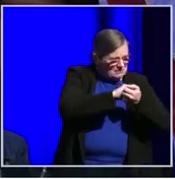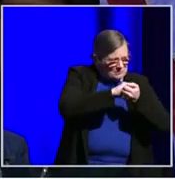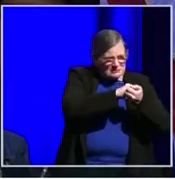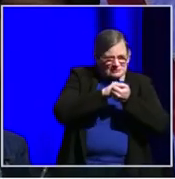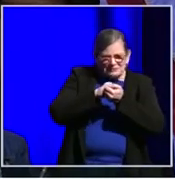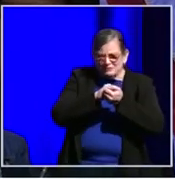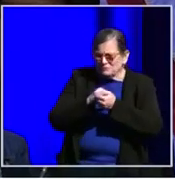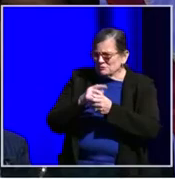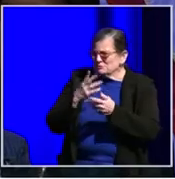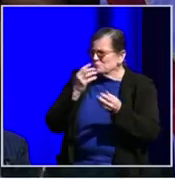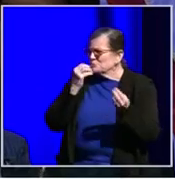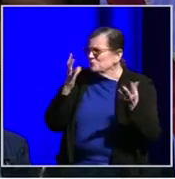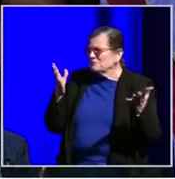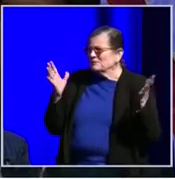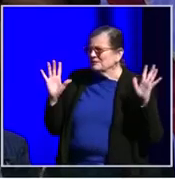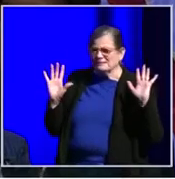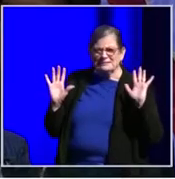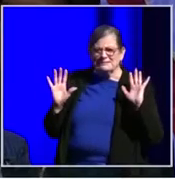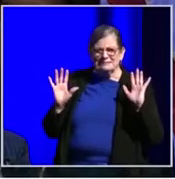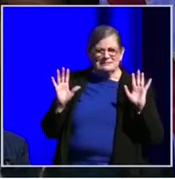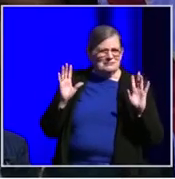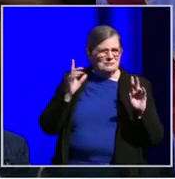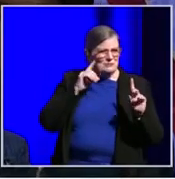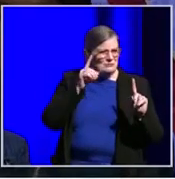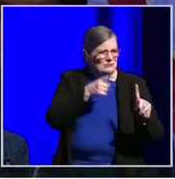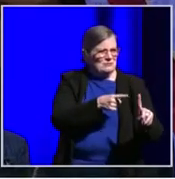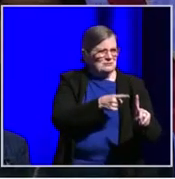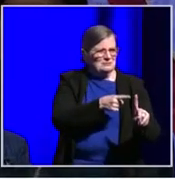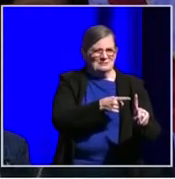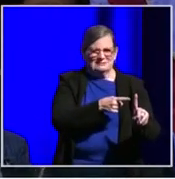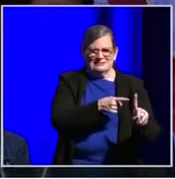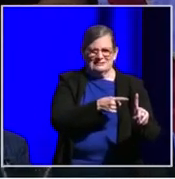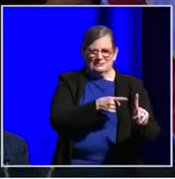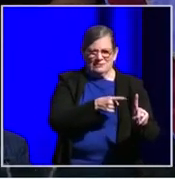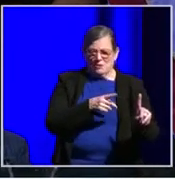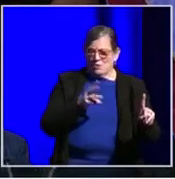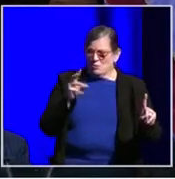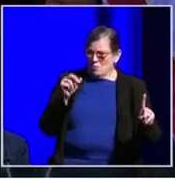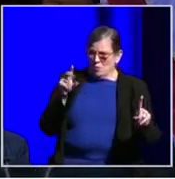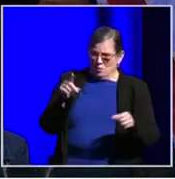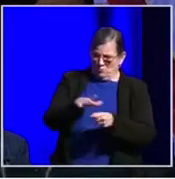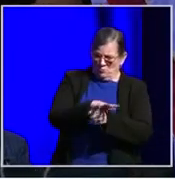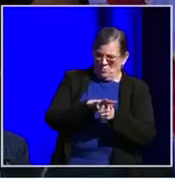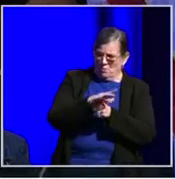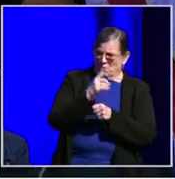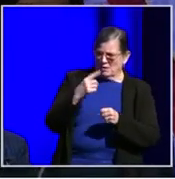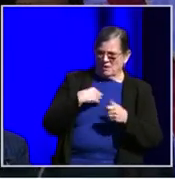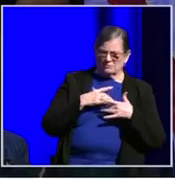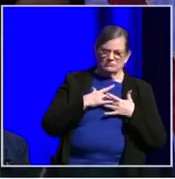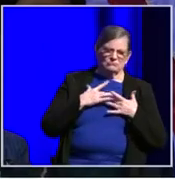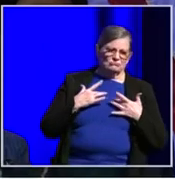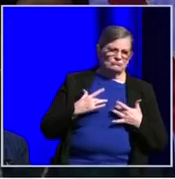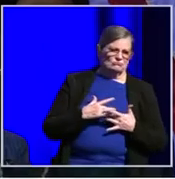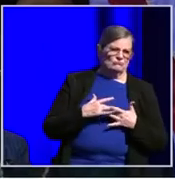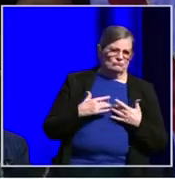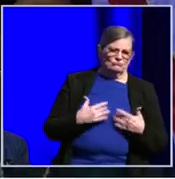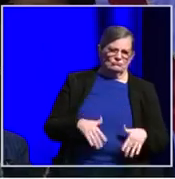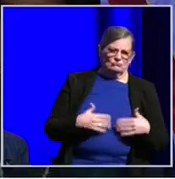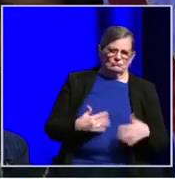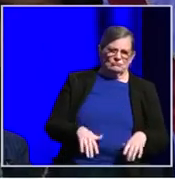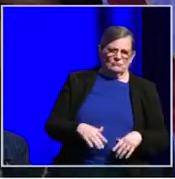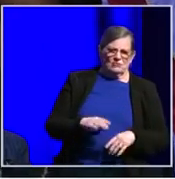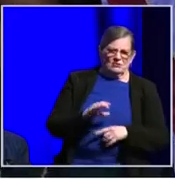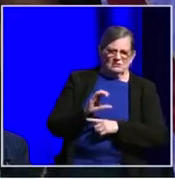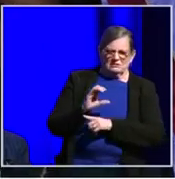work. If Ward 1 is the heart of DC, then Columbia Heights is the heart of Ward 1. It's our